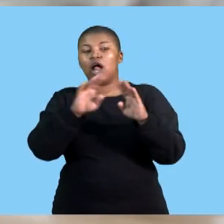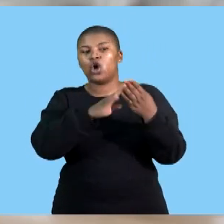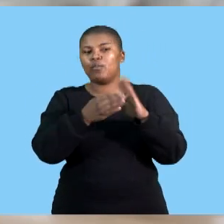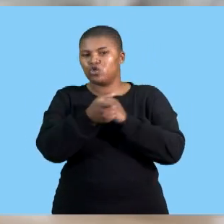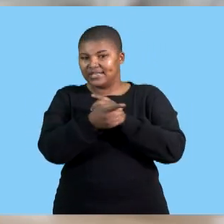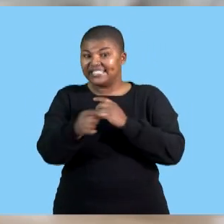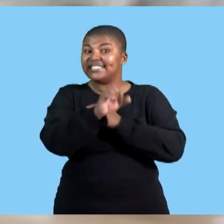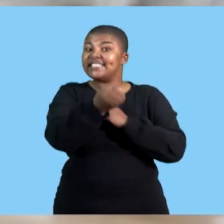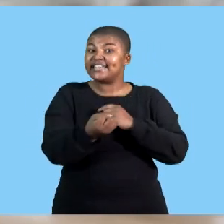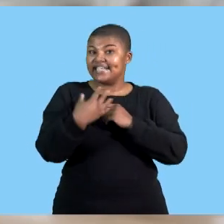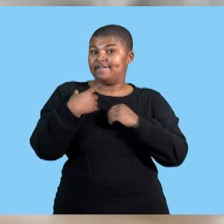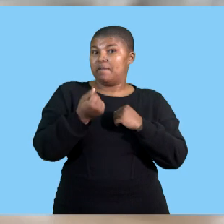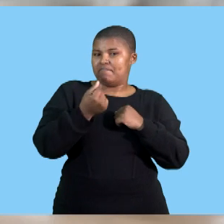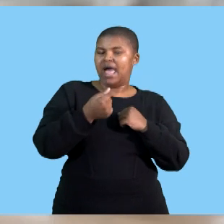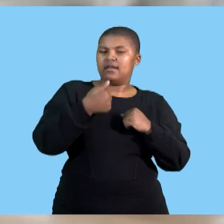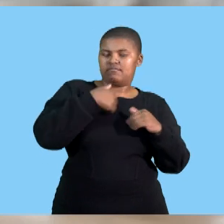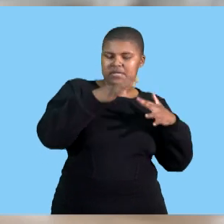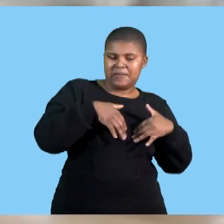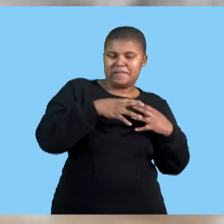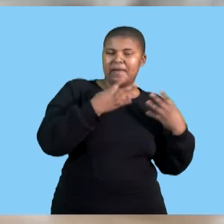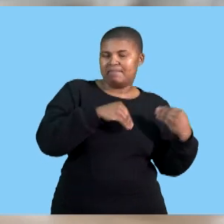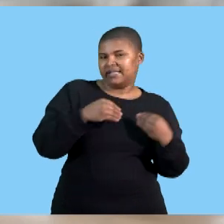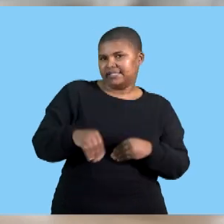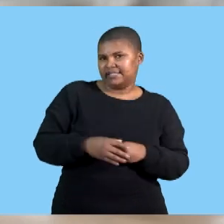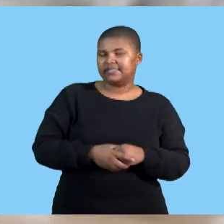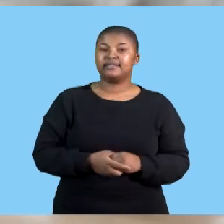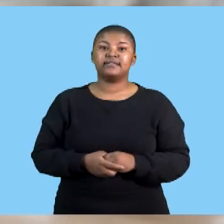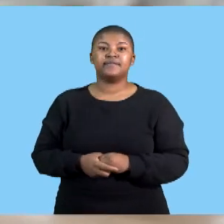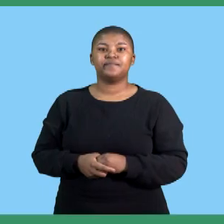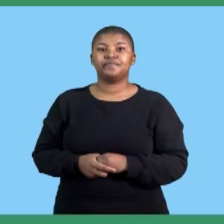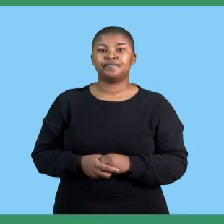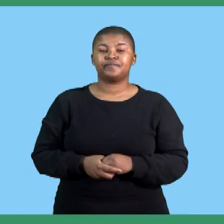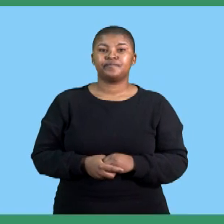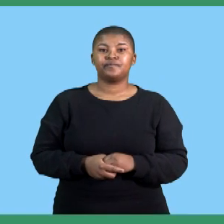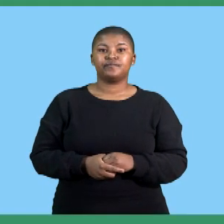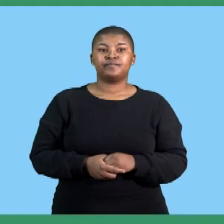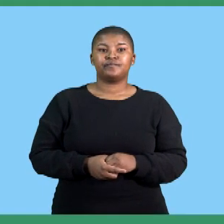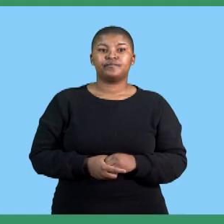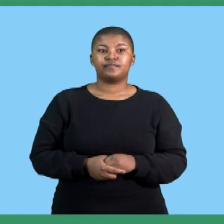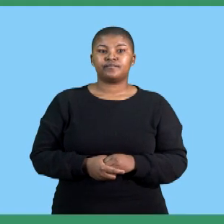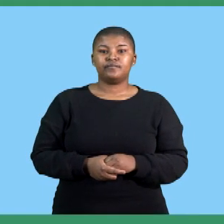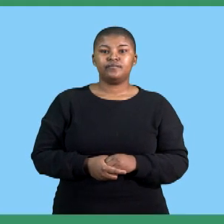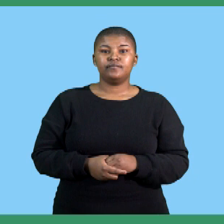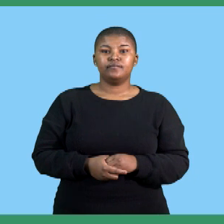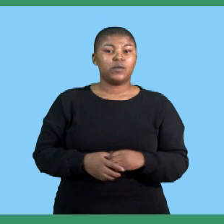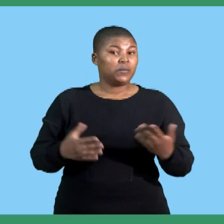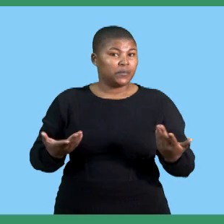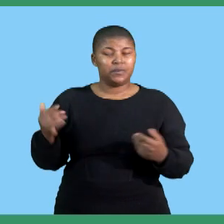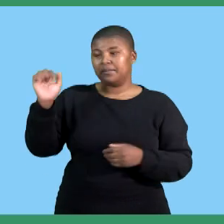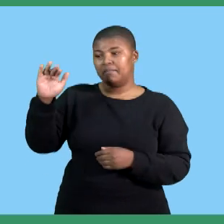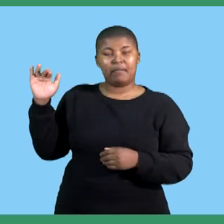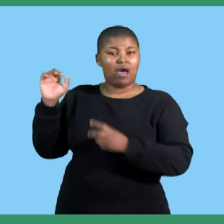in exchange for a share, and you are getting the capital that you need in a business. Or you can look into bank